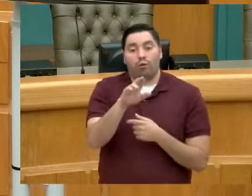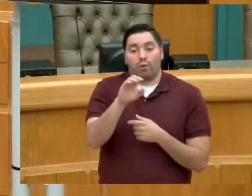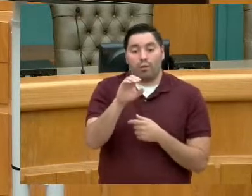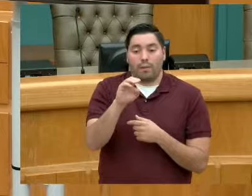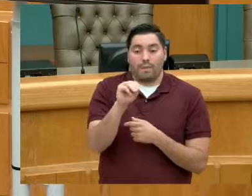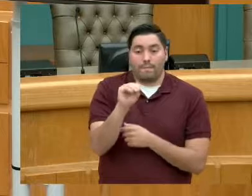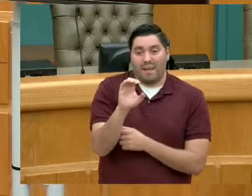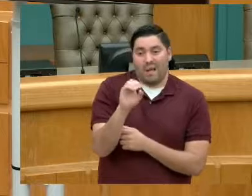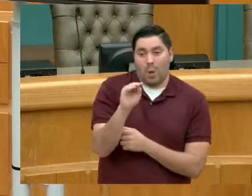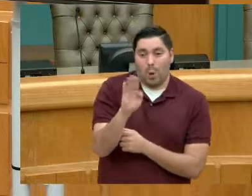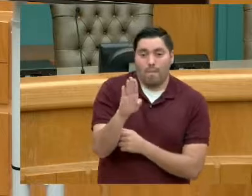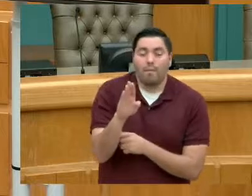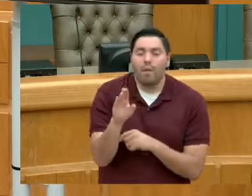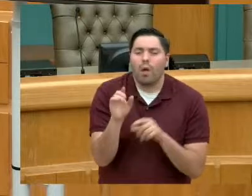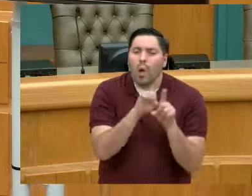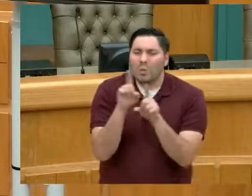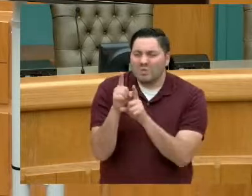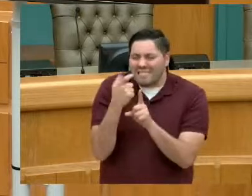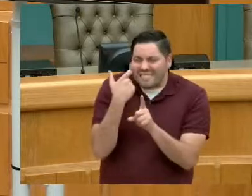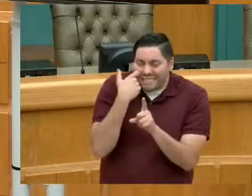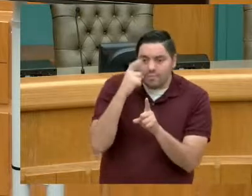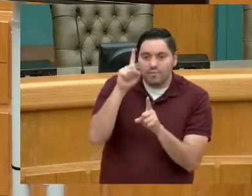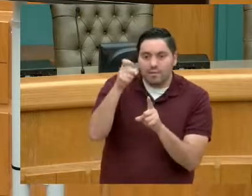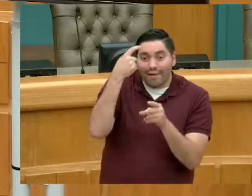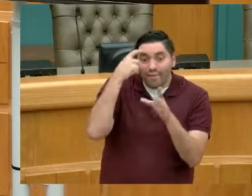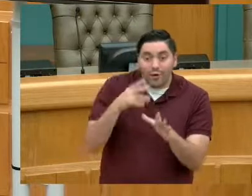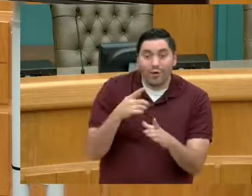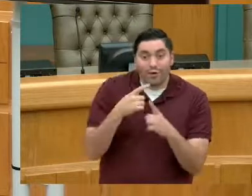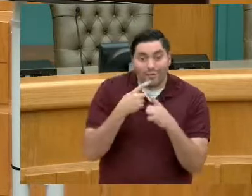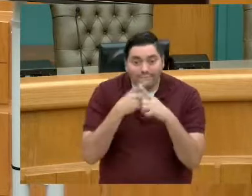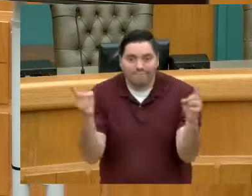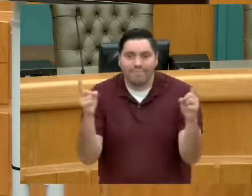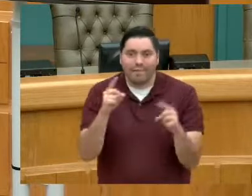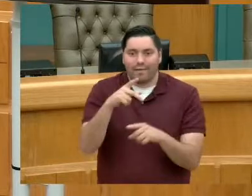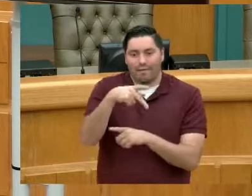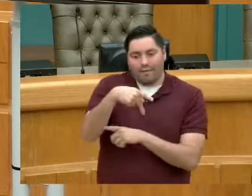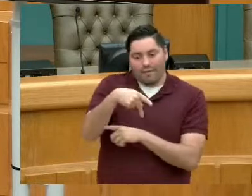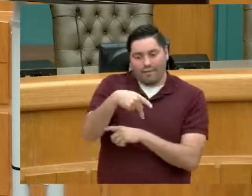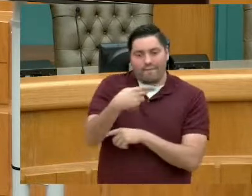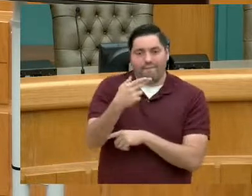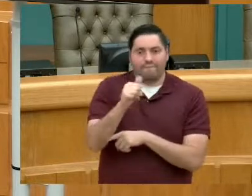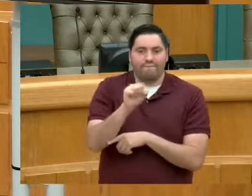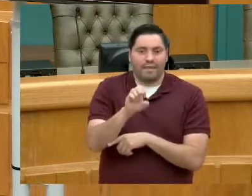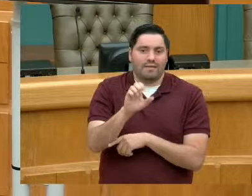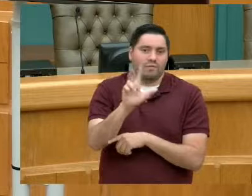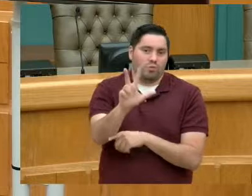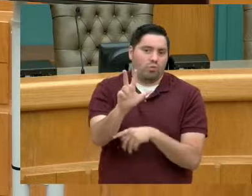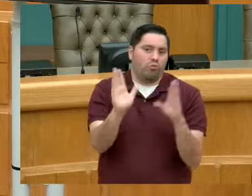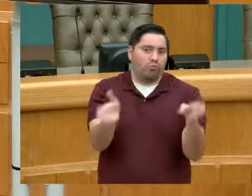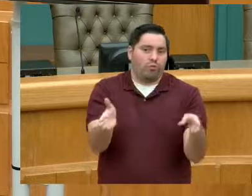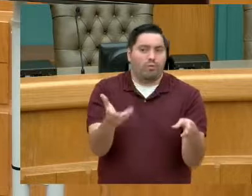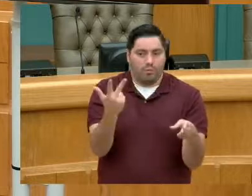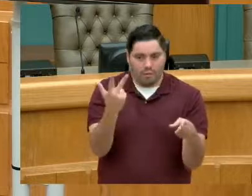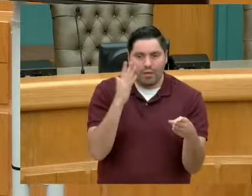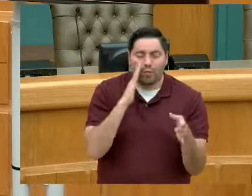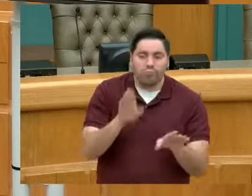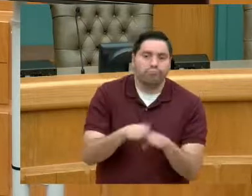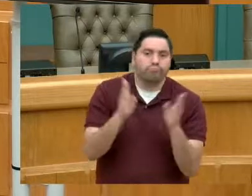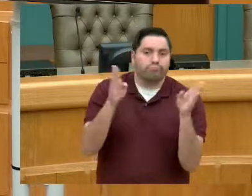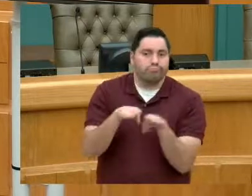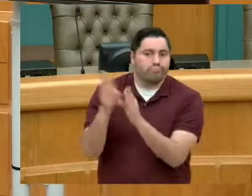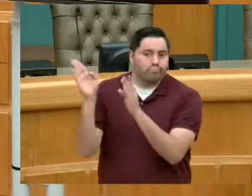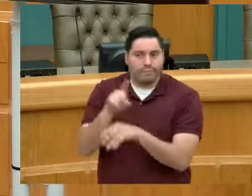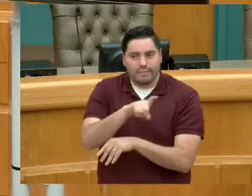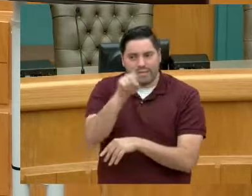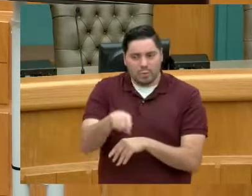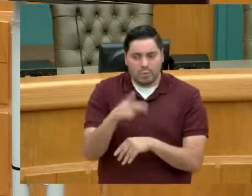just recently received information from the governor, where he continues to open up the state of Texas. And so we're going to see if we